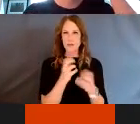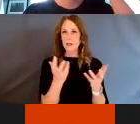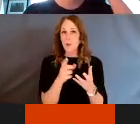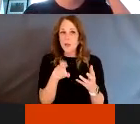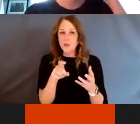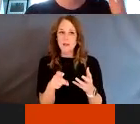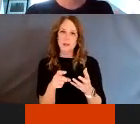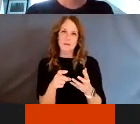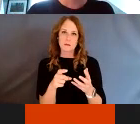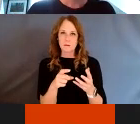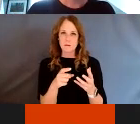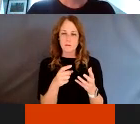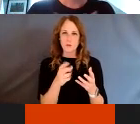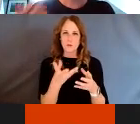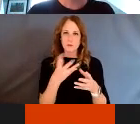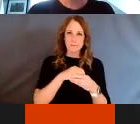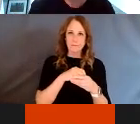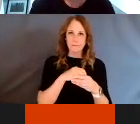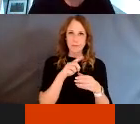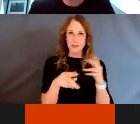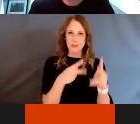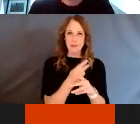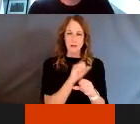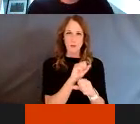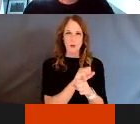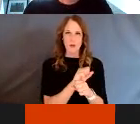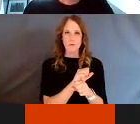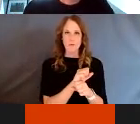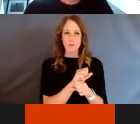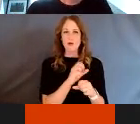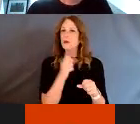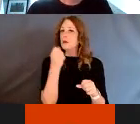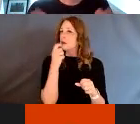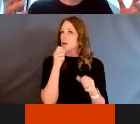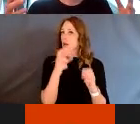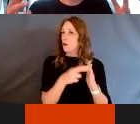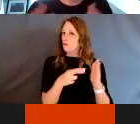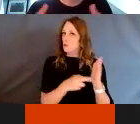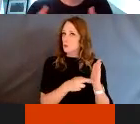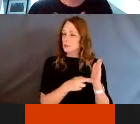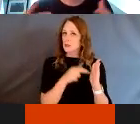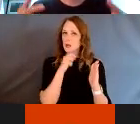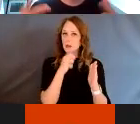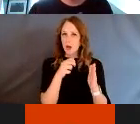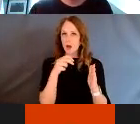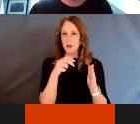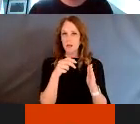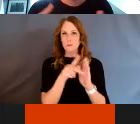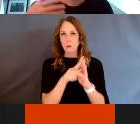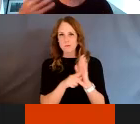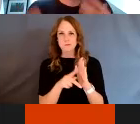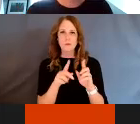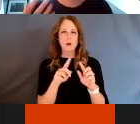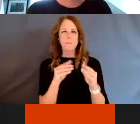to be able to engage in this work. Ethics are not rules. They're not rules. They're not protocols. They're what fill in the